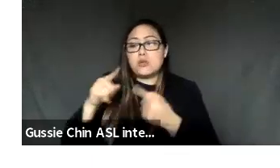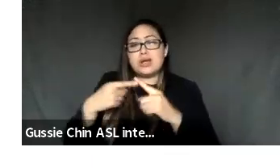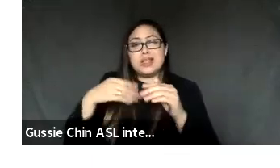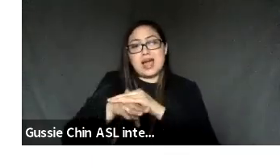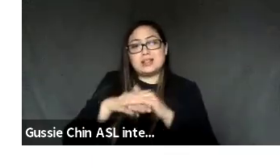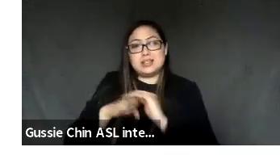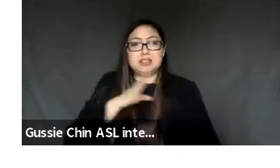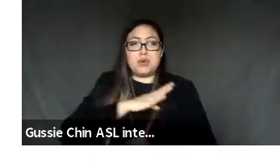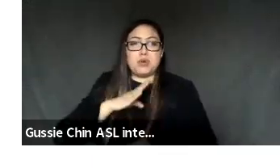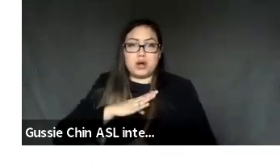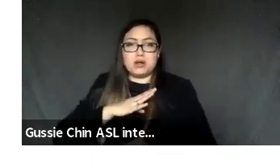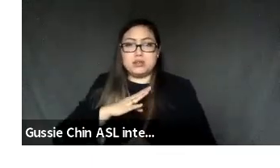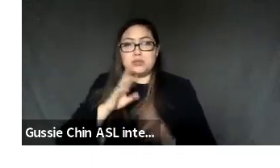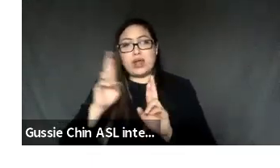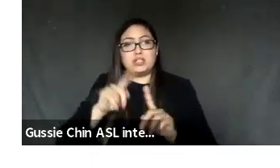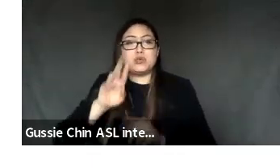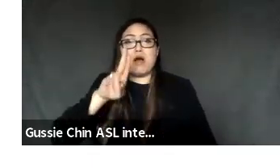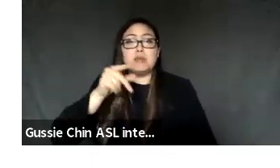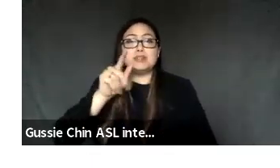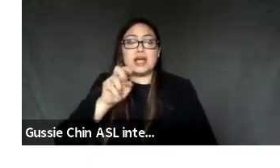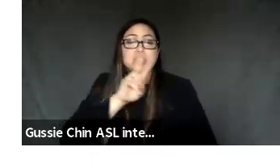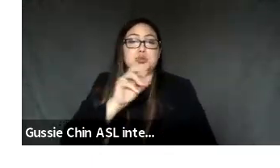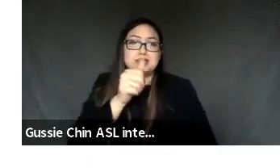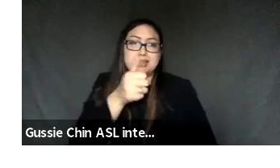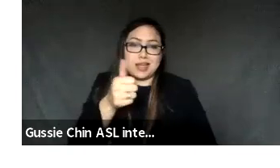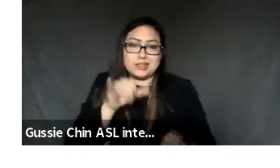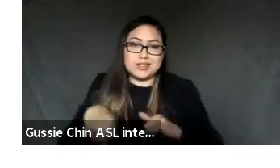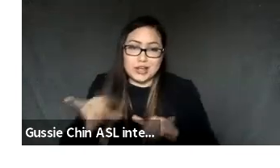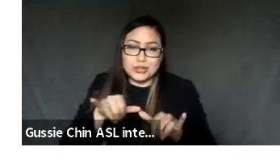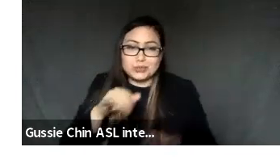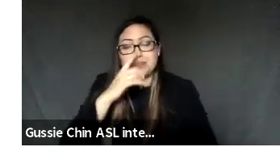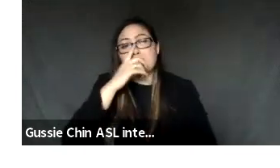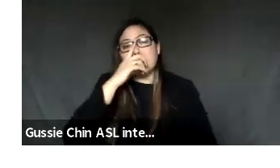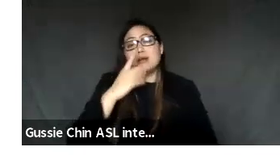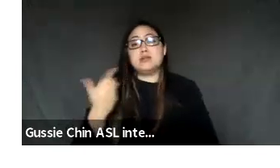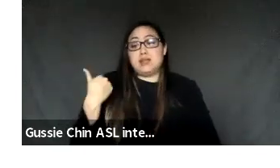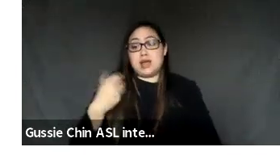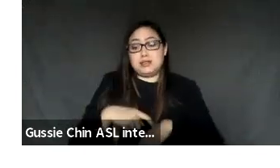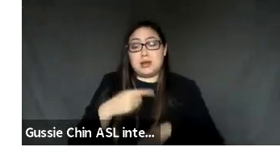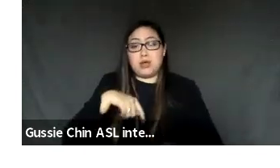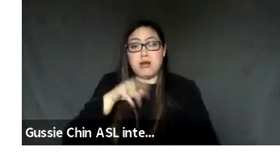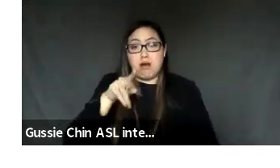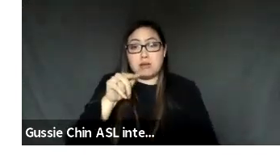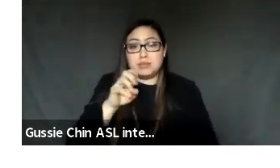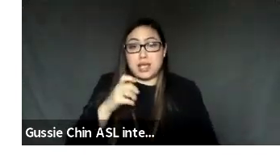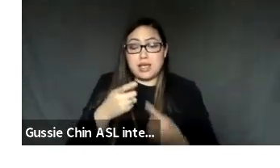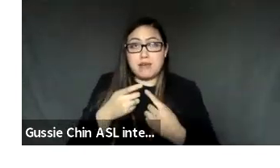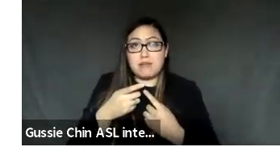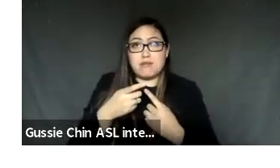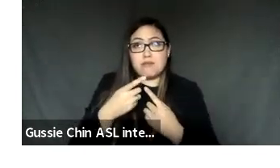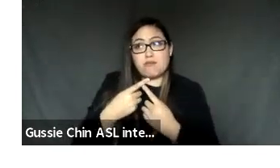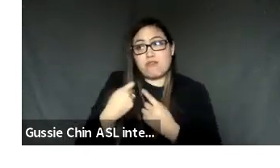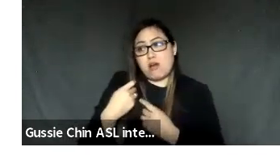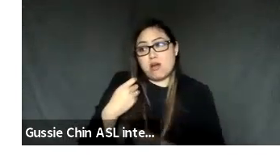of rulemaking to update the 2010 standards, which the last time we updated from 91